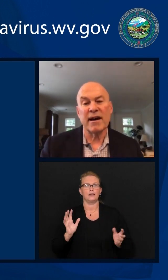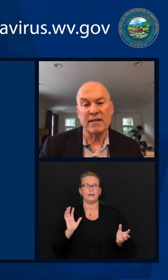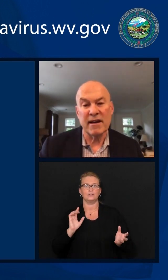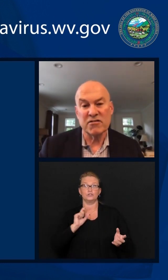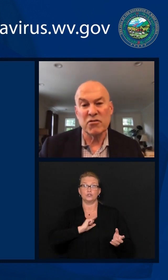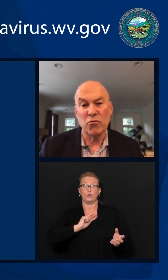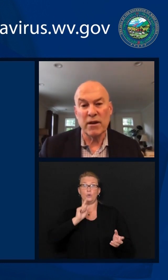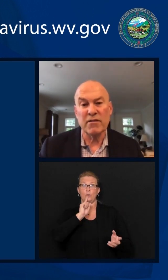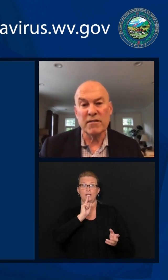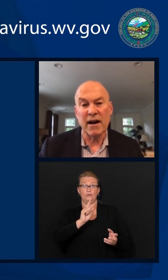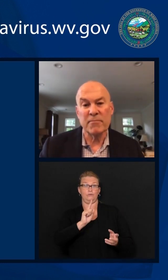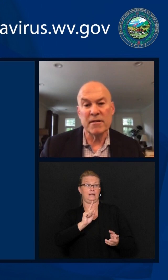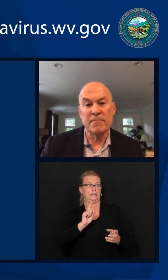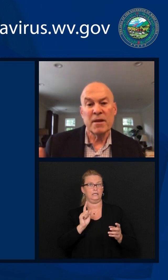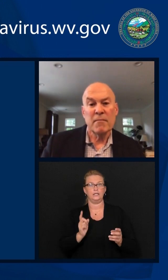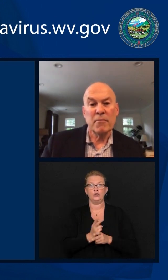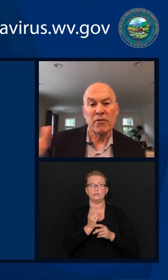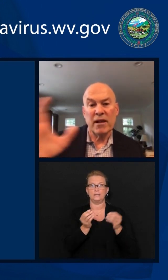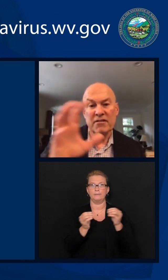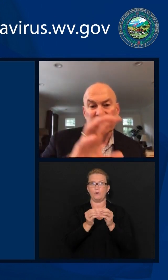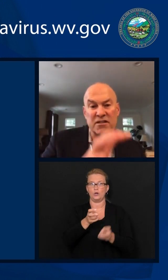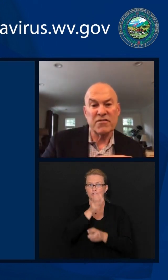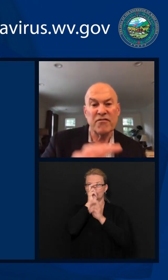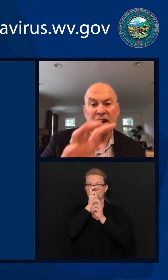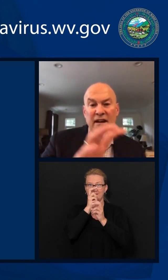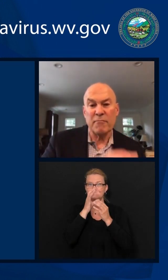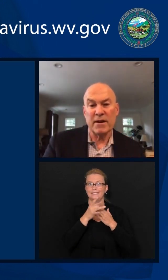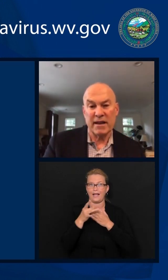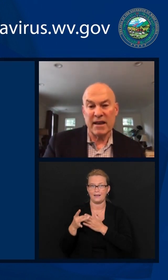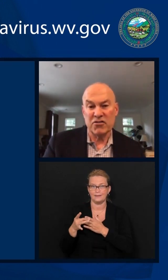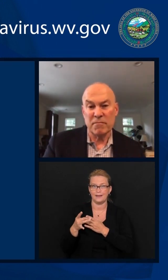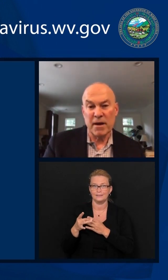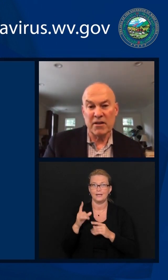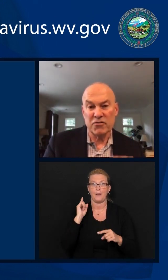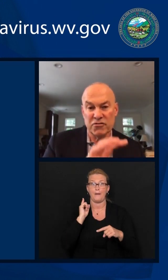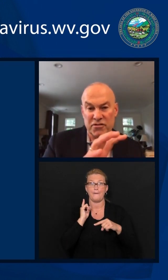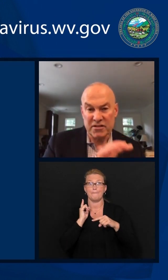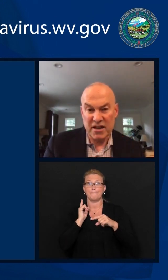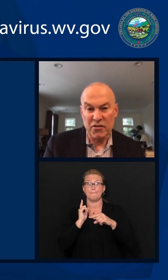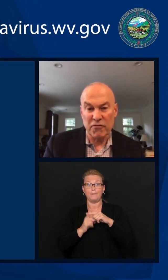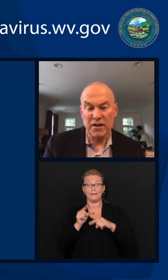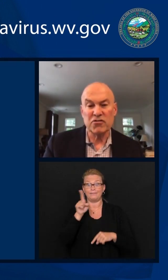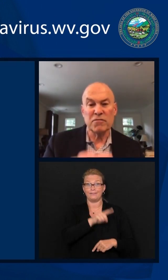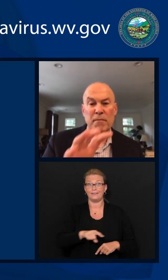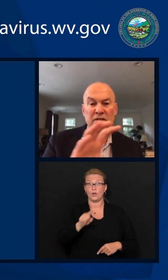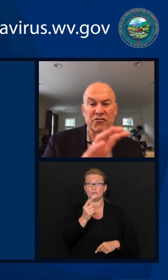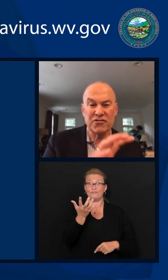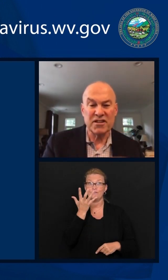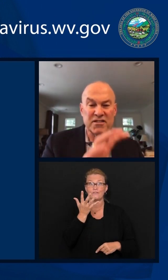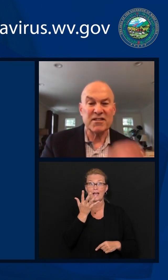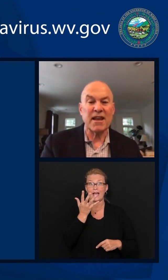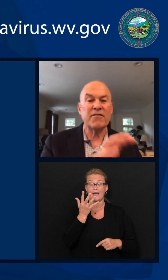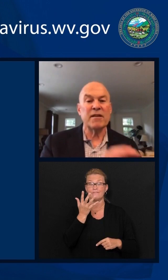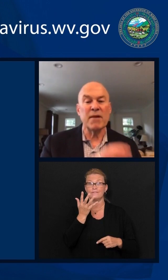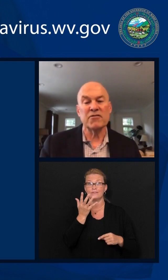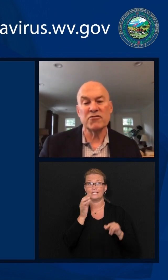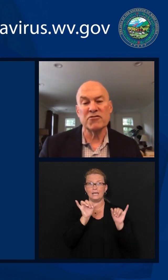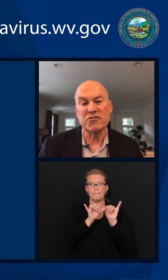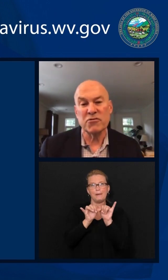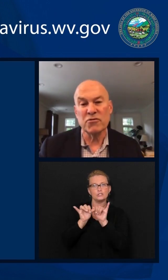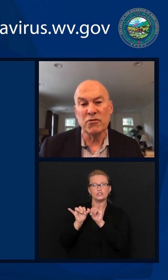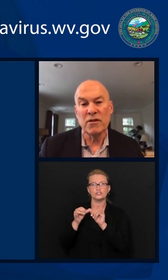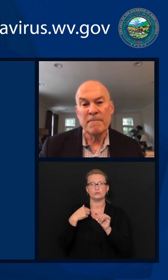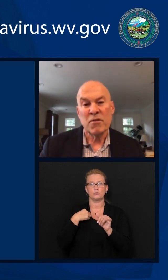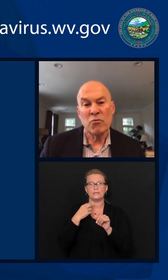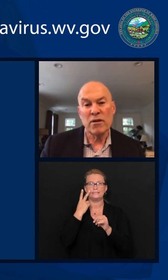stringent guidelines that we've adopted, plus these 5 mitigation measures, these intervention measures, these safety measures